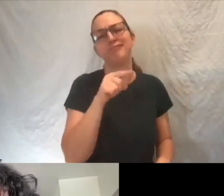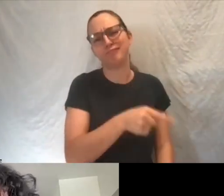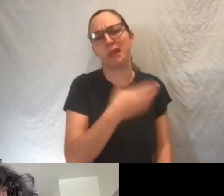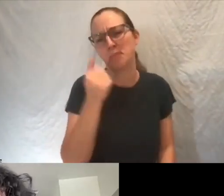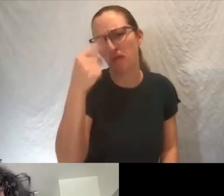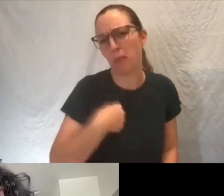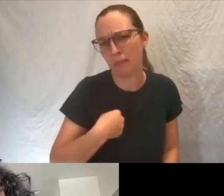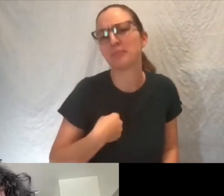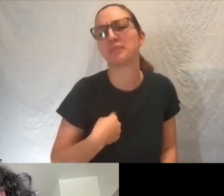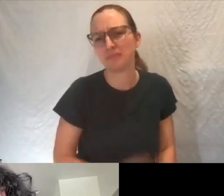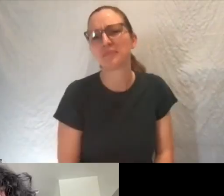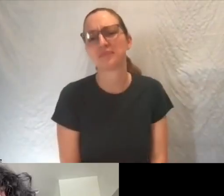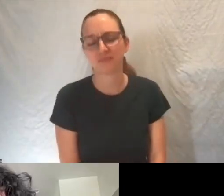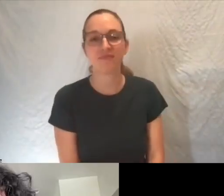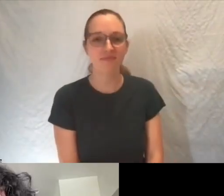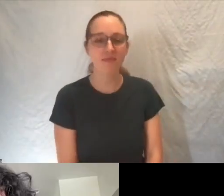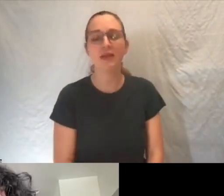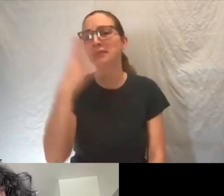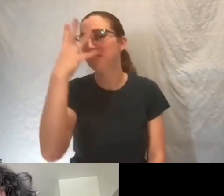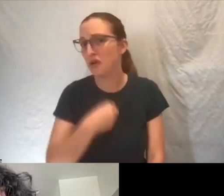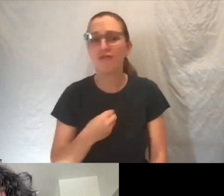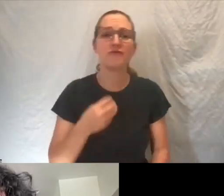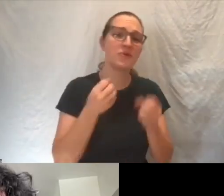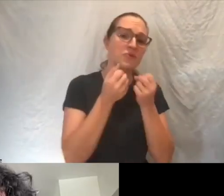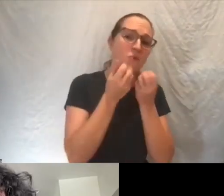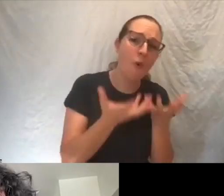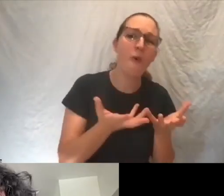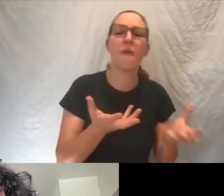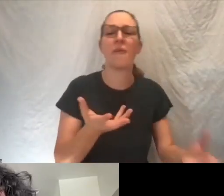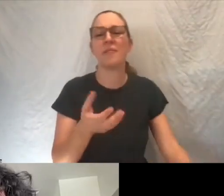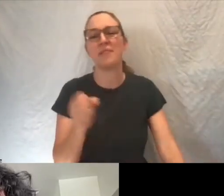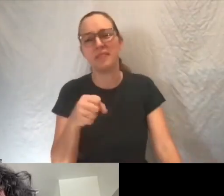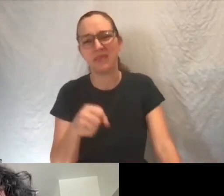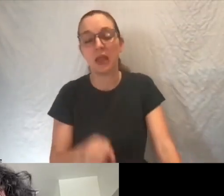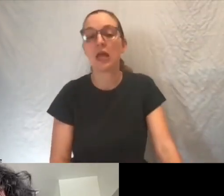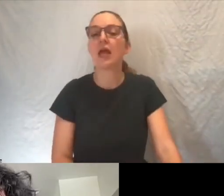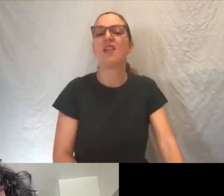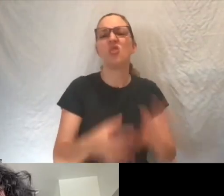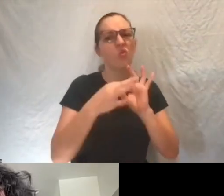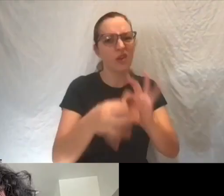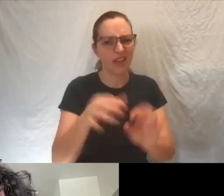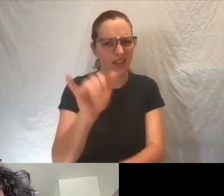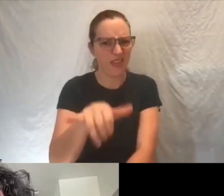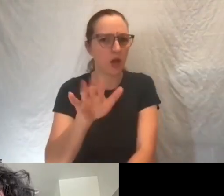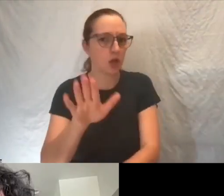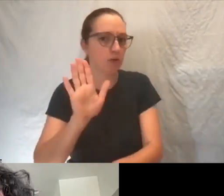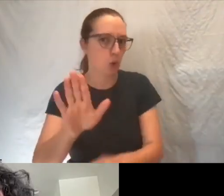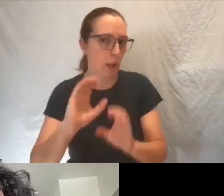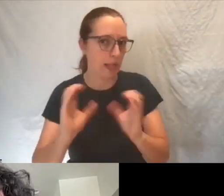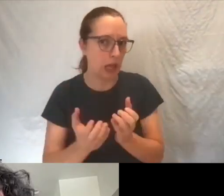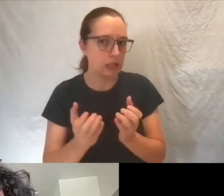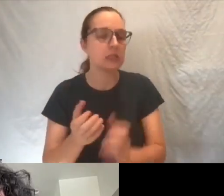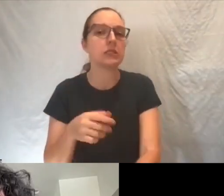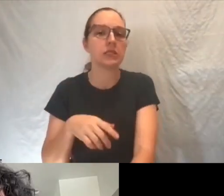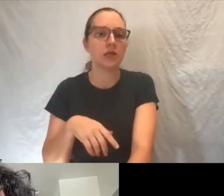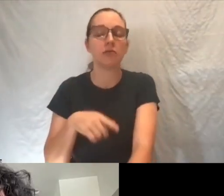me. Yeah, yeah, it is beautiful and warm, and in connection to the classes, because you took classes, you